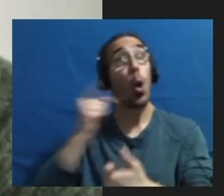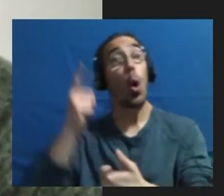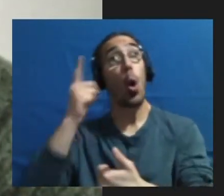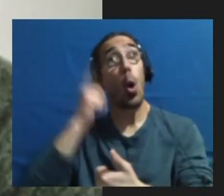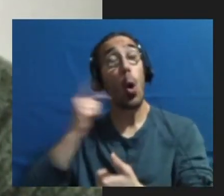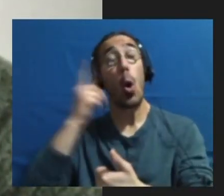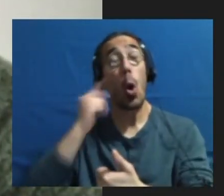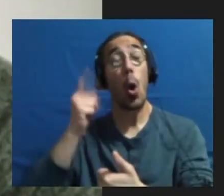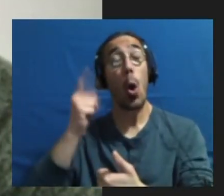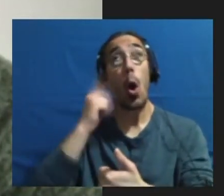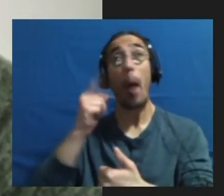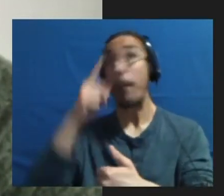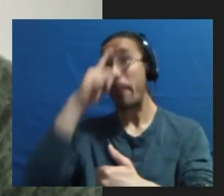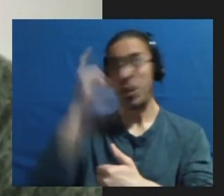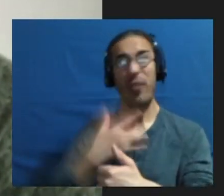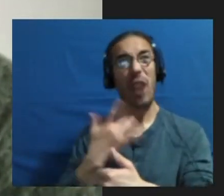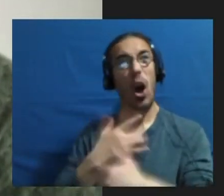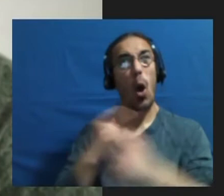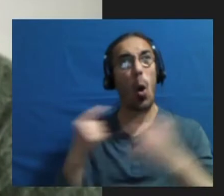so hurt that